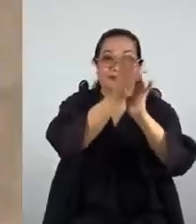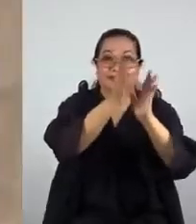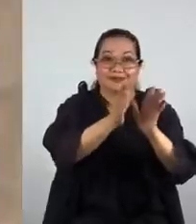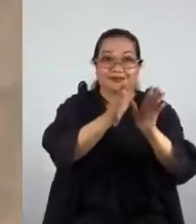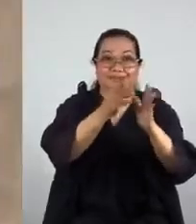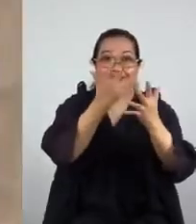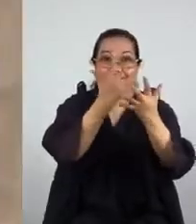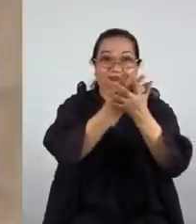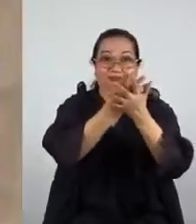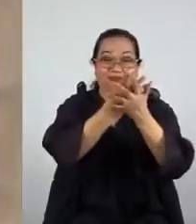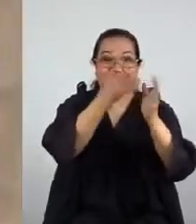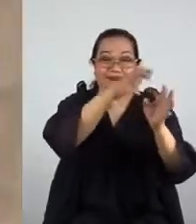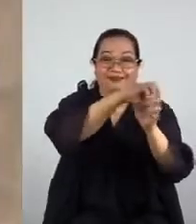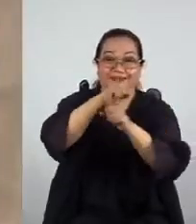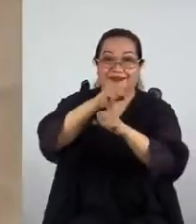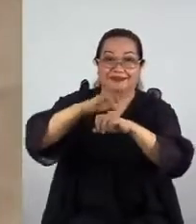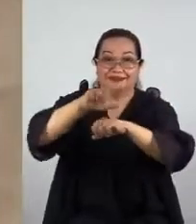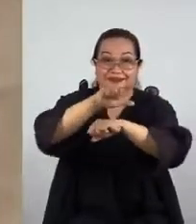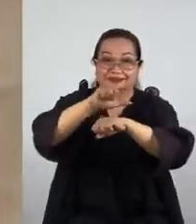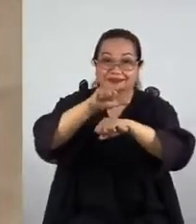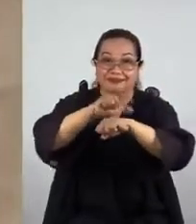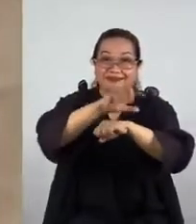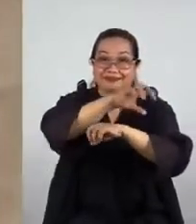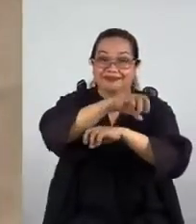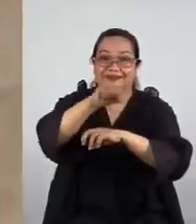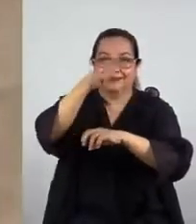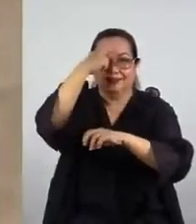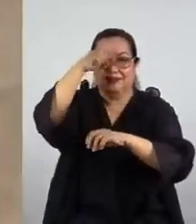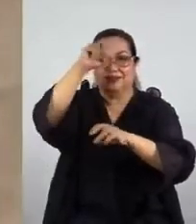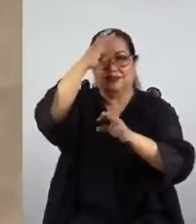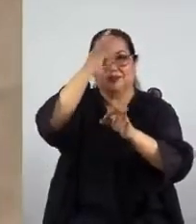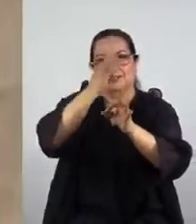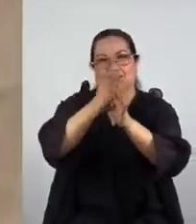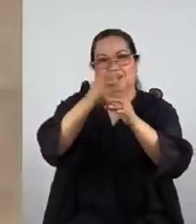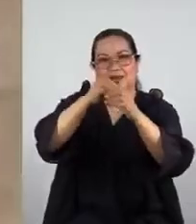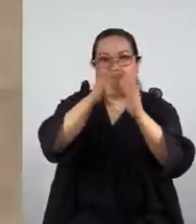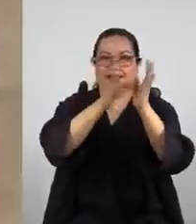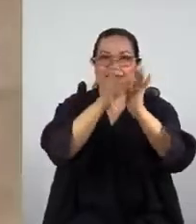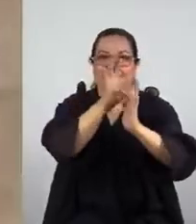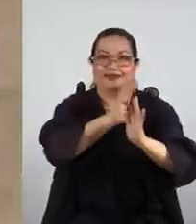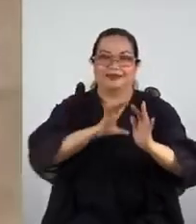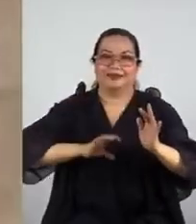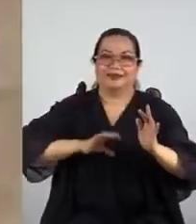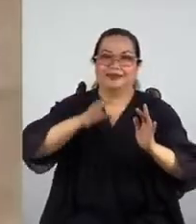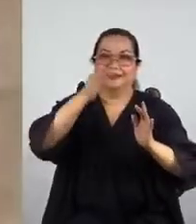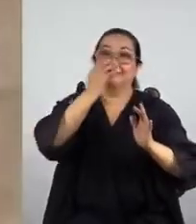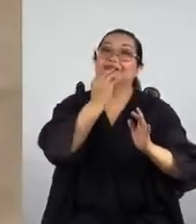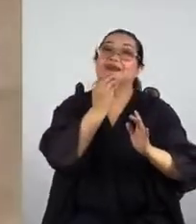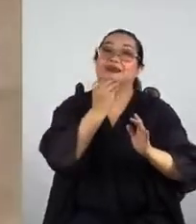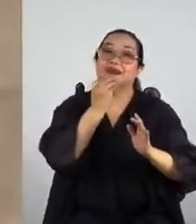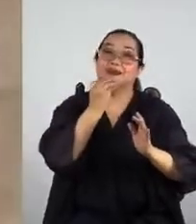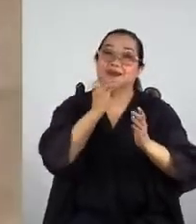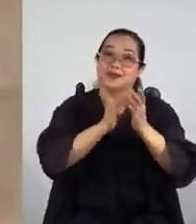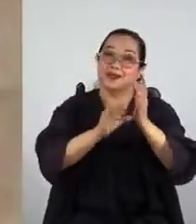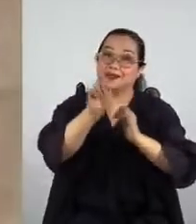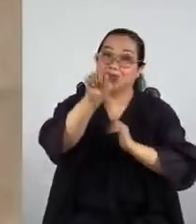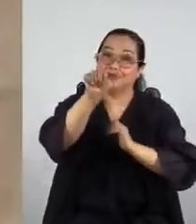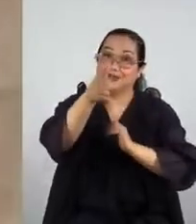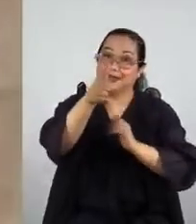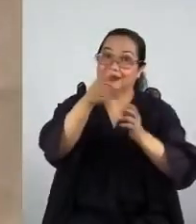their properties being confiscated for their faith in Christ. You can see that in Hebrews chapter 10, 32 to